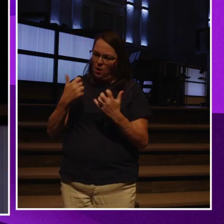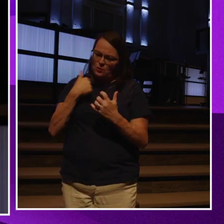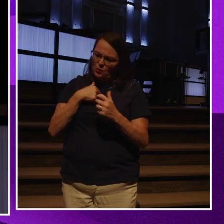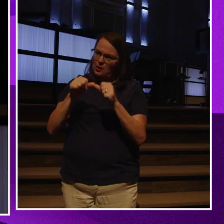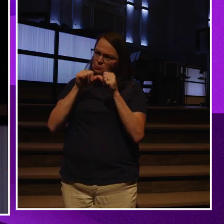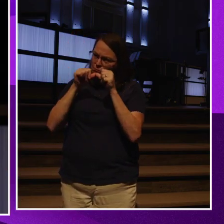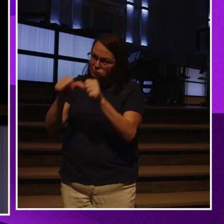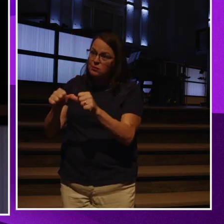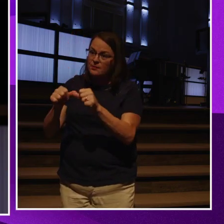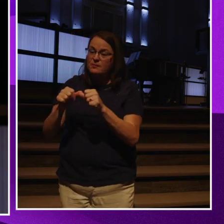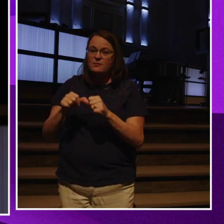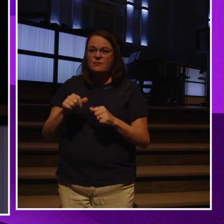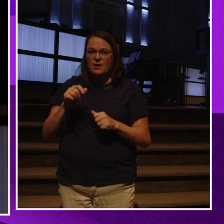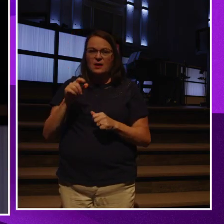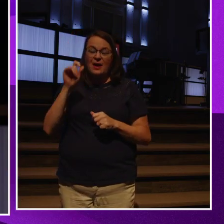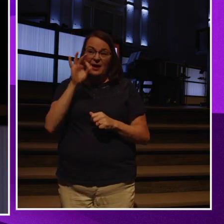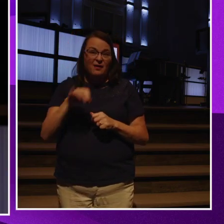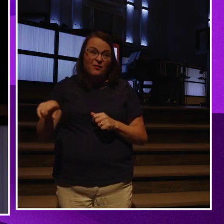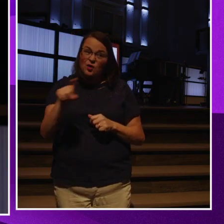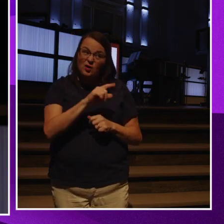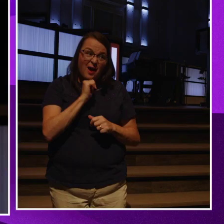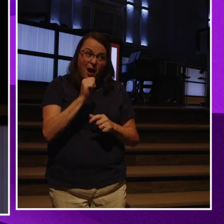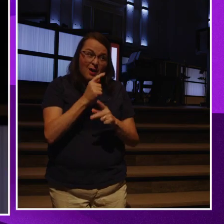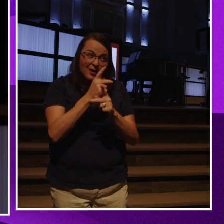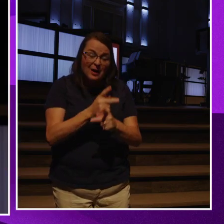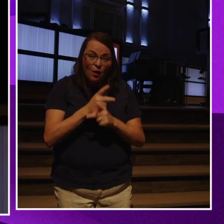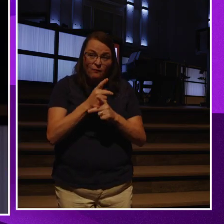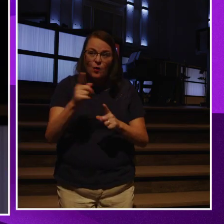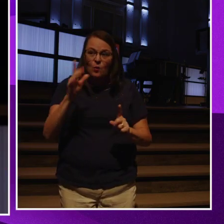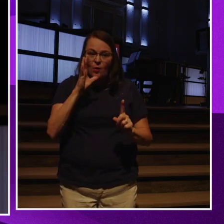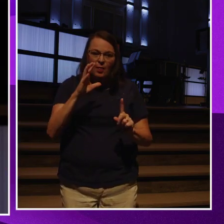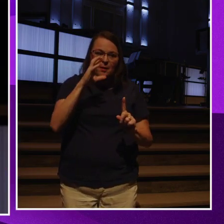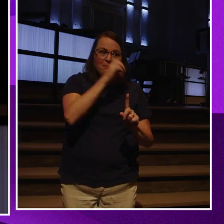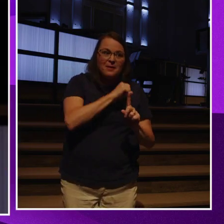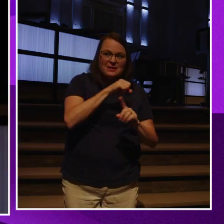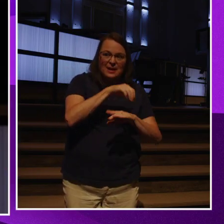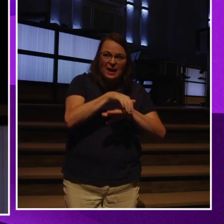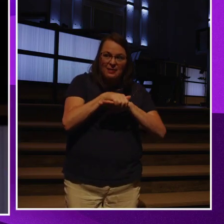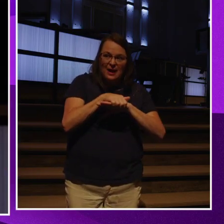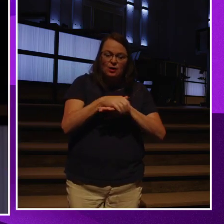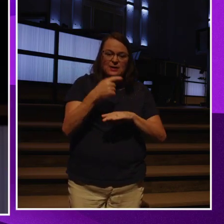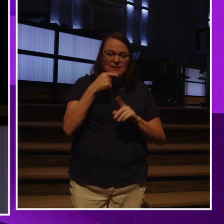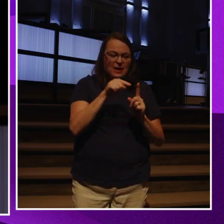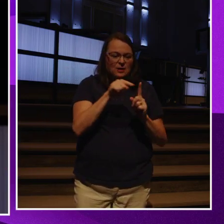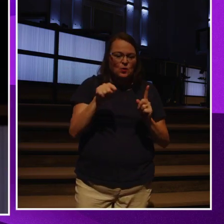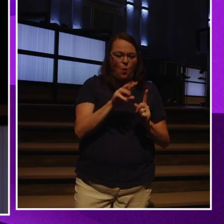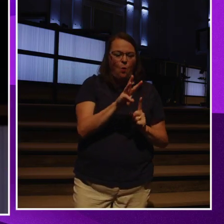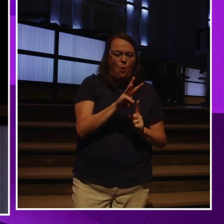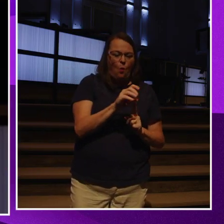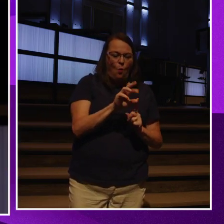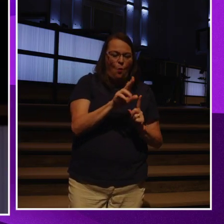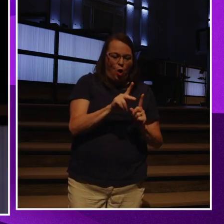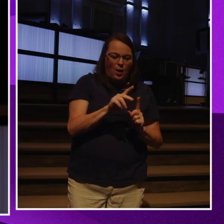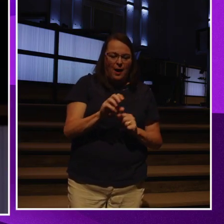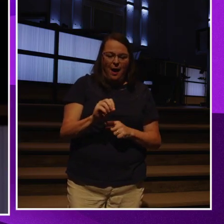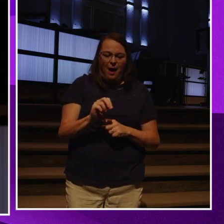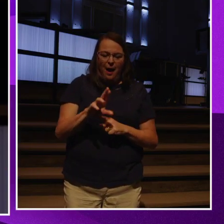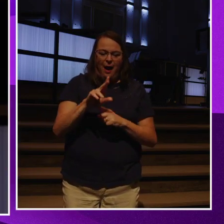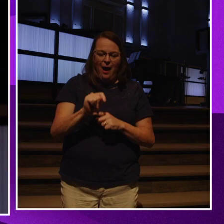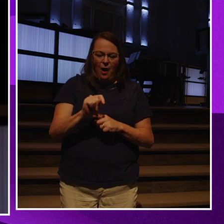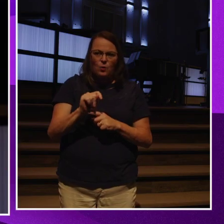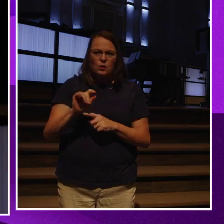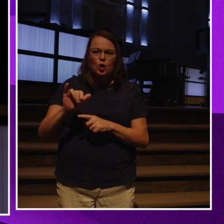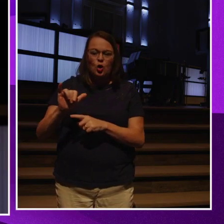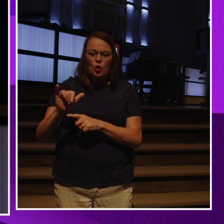more thing. If you're not careful, you'll miss it in English. Because when it says work out your